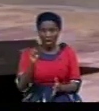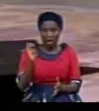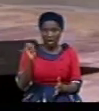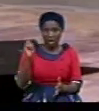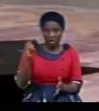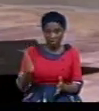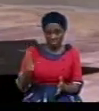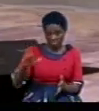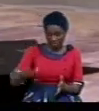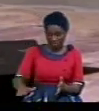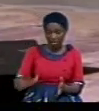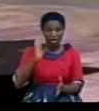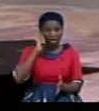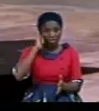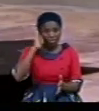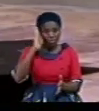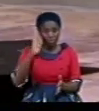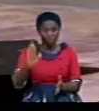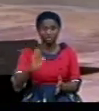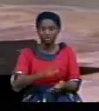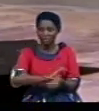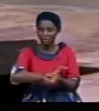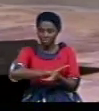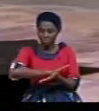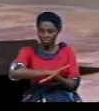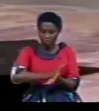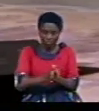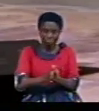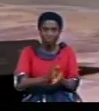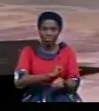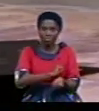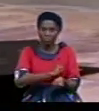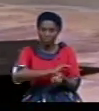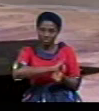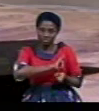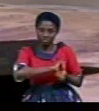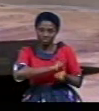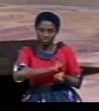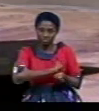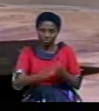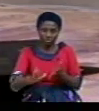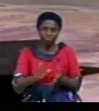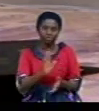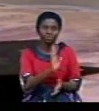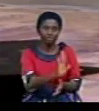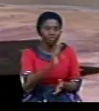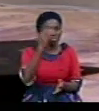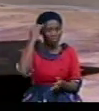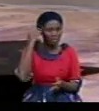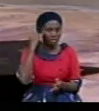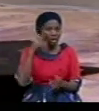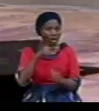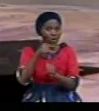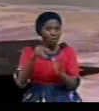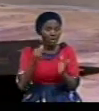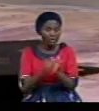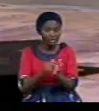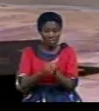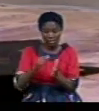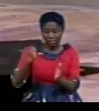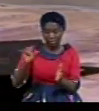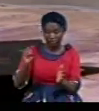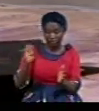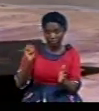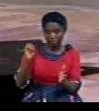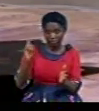bruise thy hate that is when that Siege of the Virgin when he comes he'll boost the